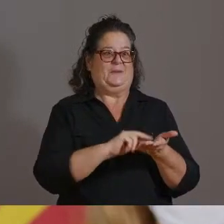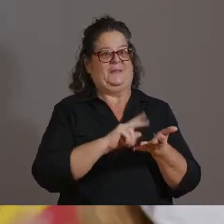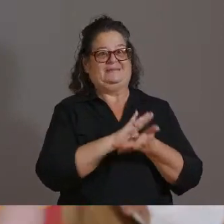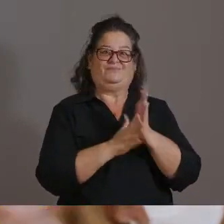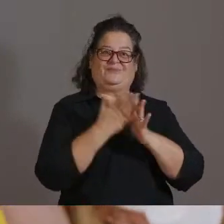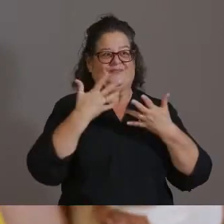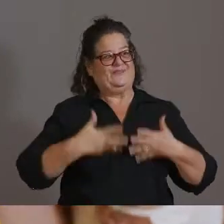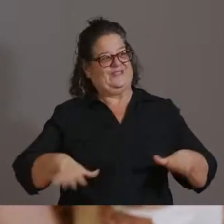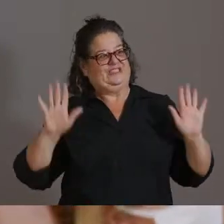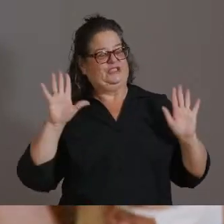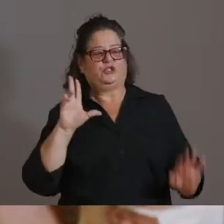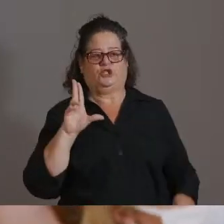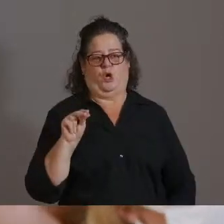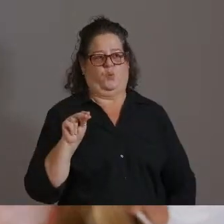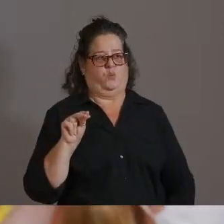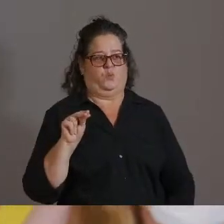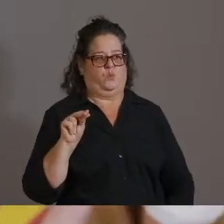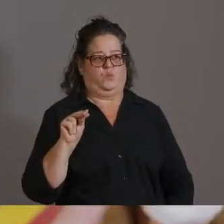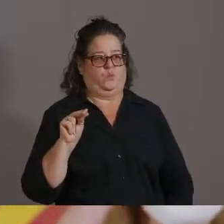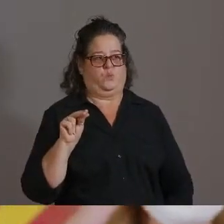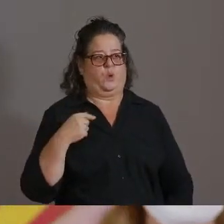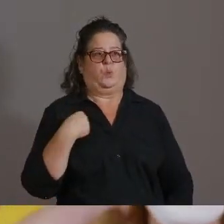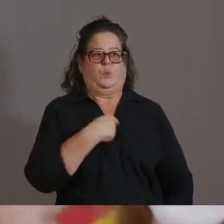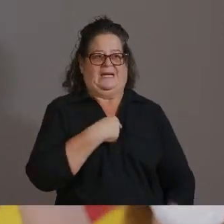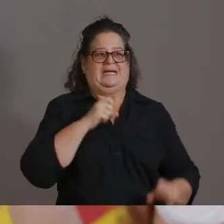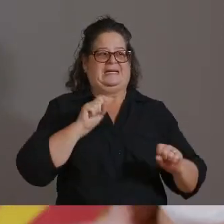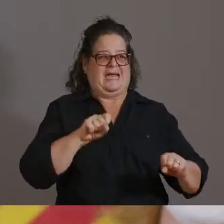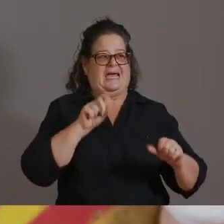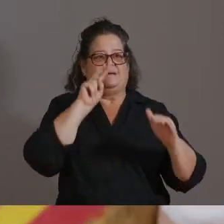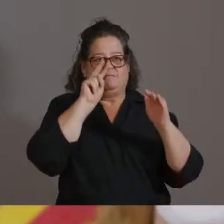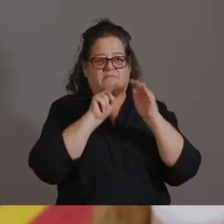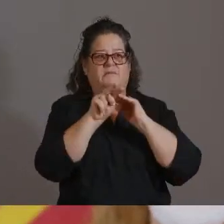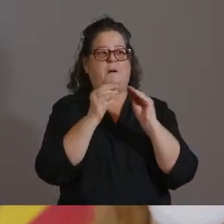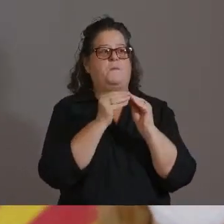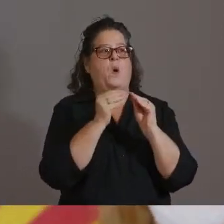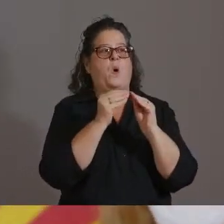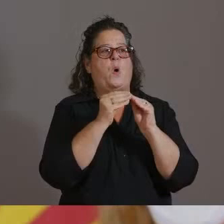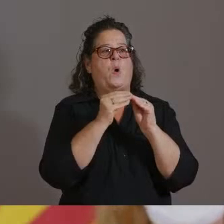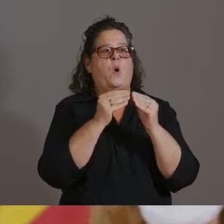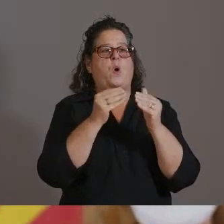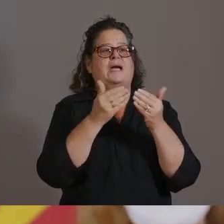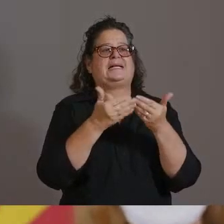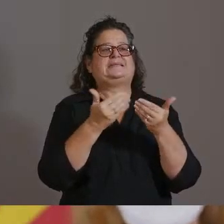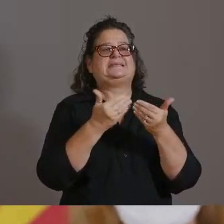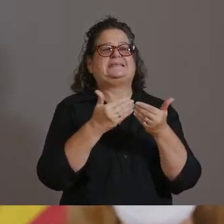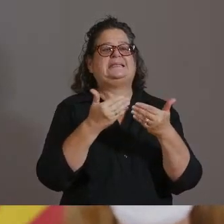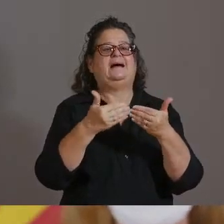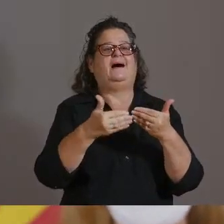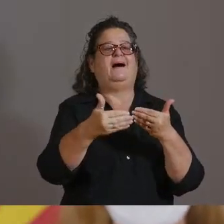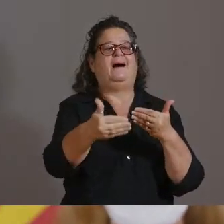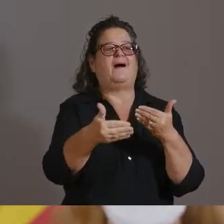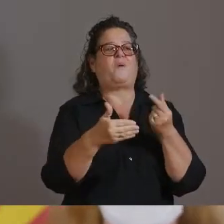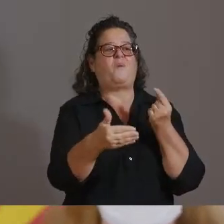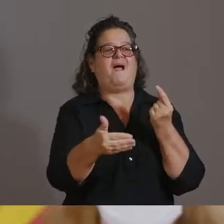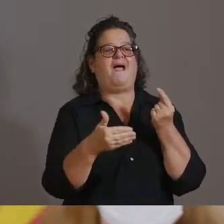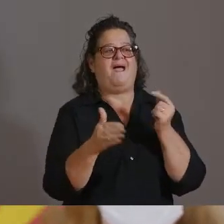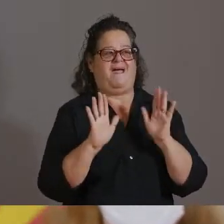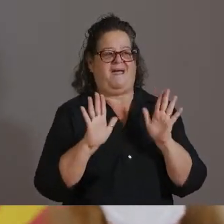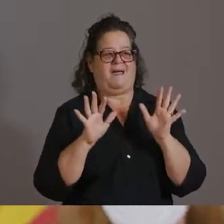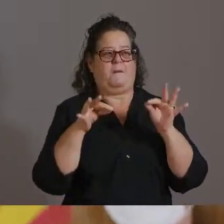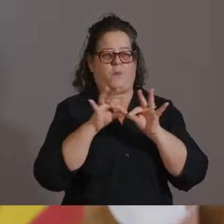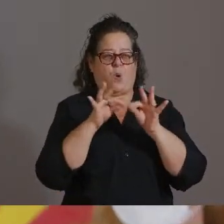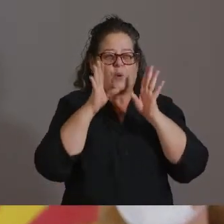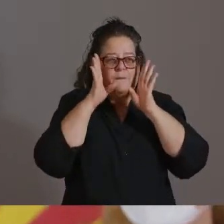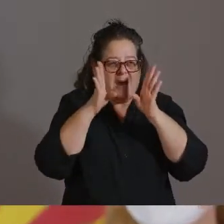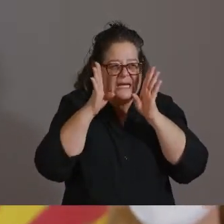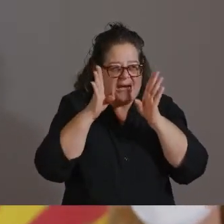idea of staying vigilant and not letting our guard down is important. And like I said, that's something Arizonans have been terrific